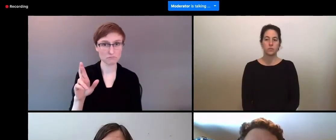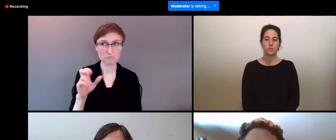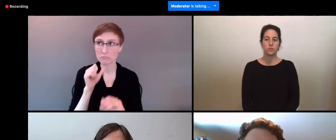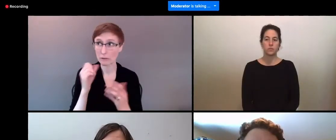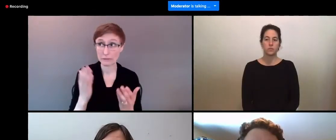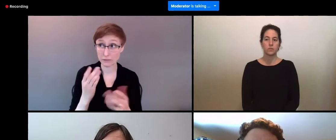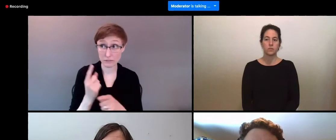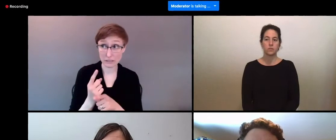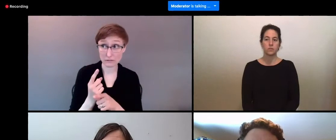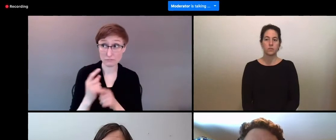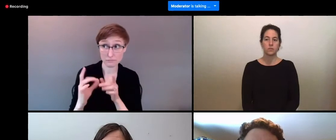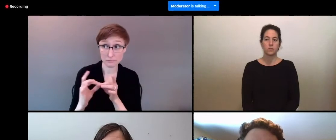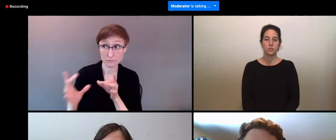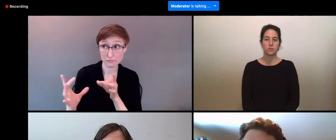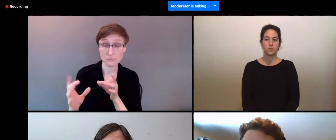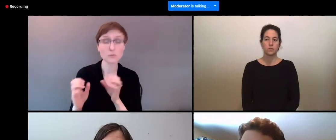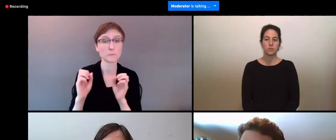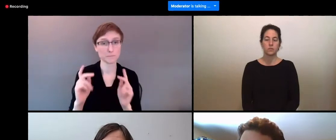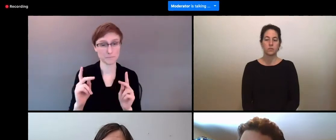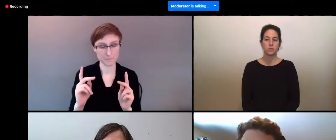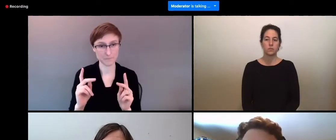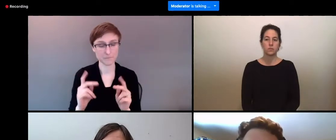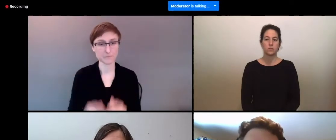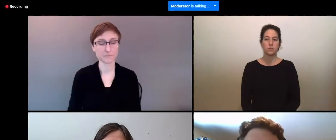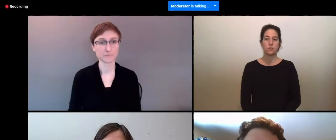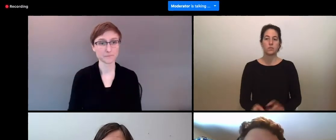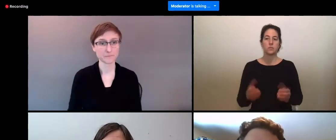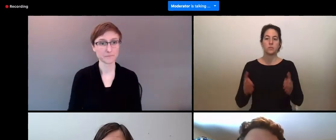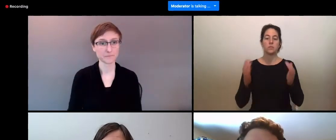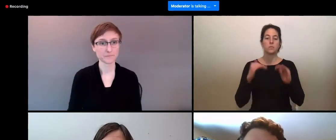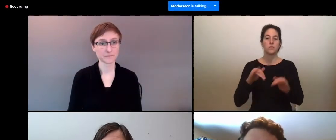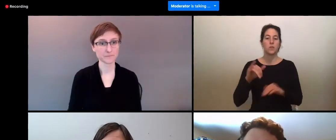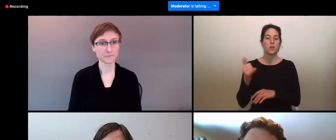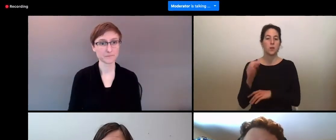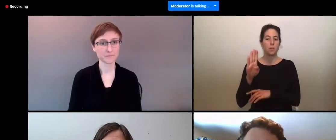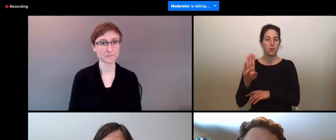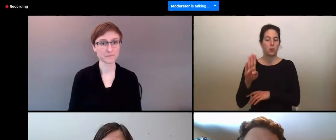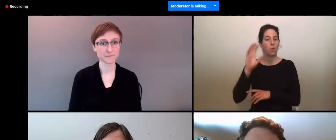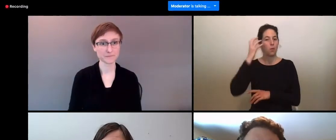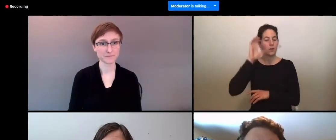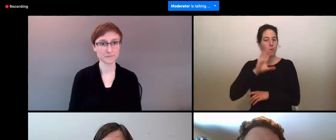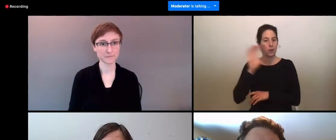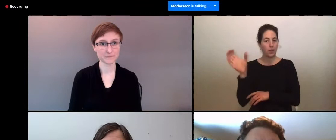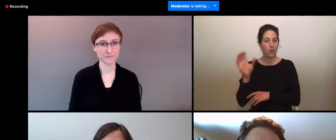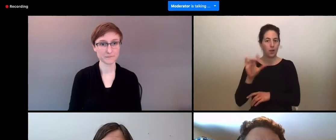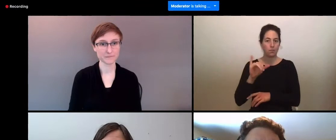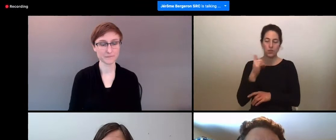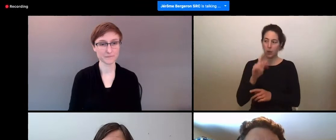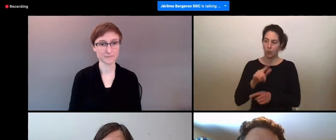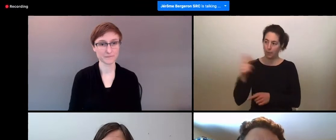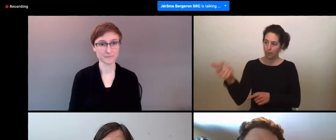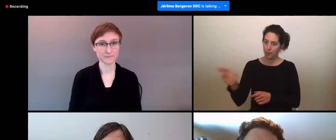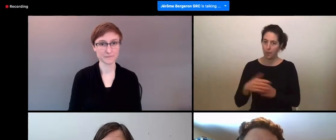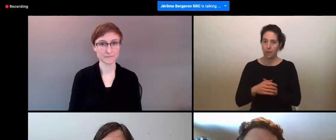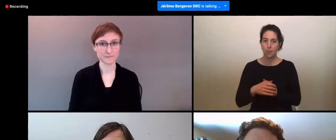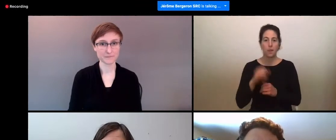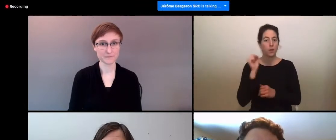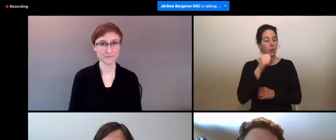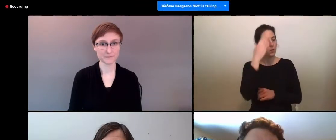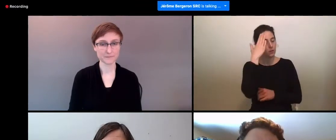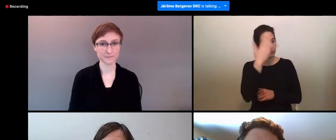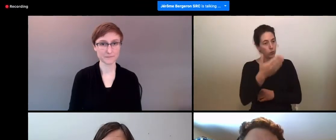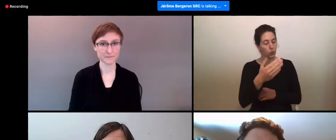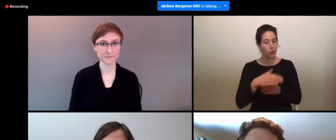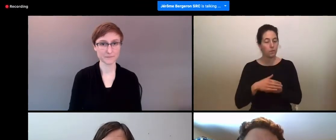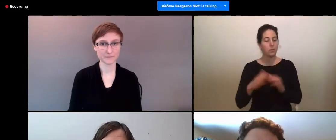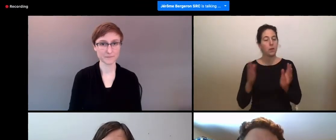All right. Alors maintenant nous irons à Jérôme Bergeron avec Radio Canada. Jérôme, à vous. Oui, bonjour.